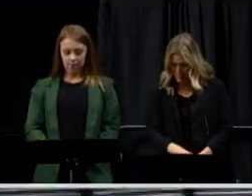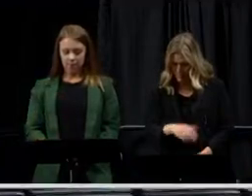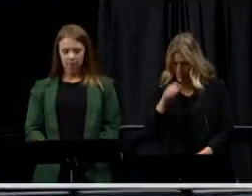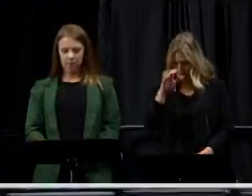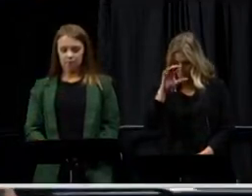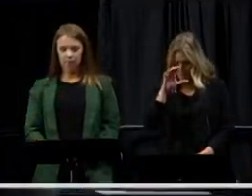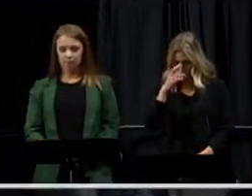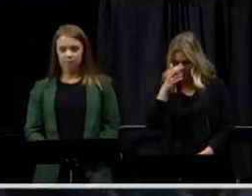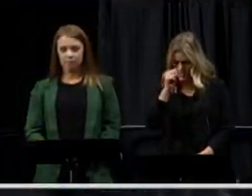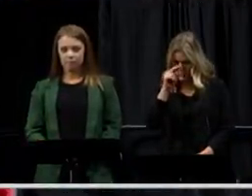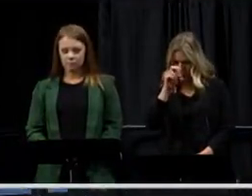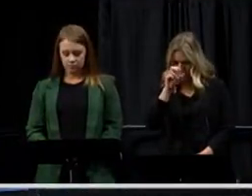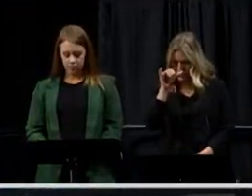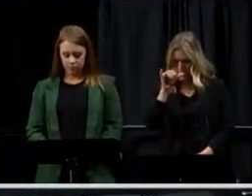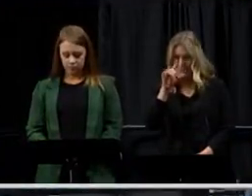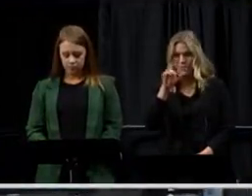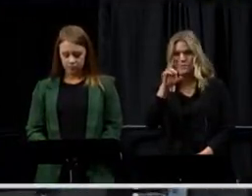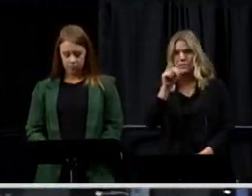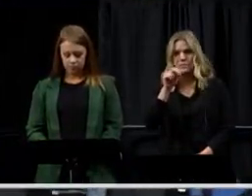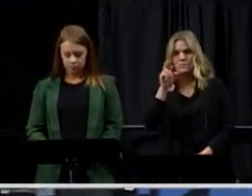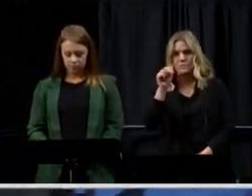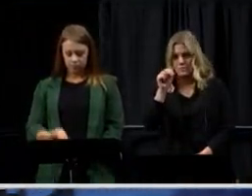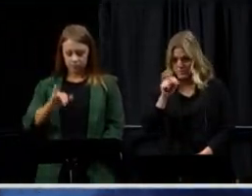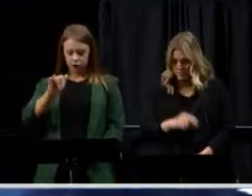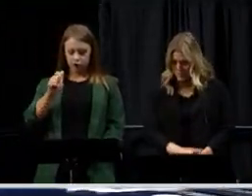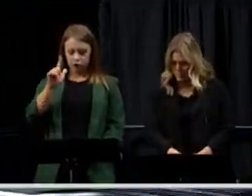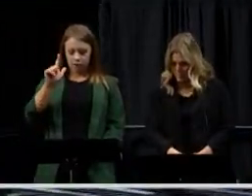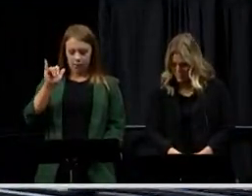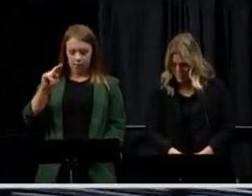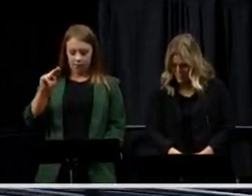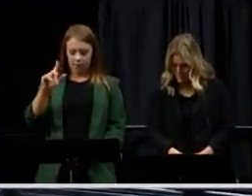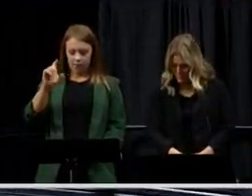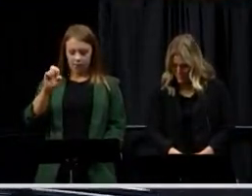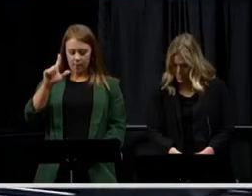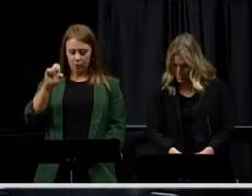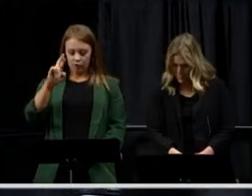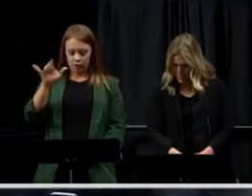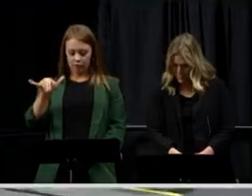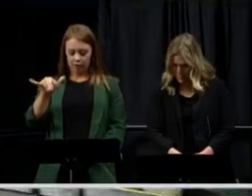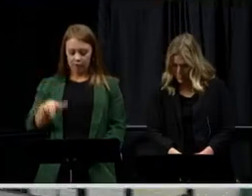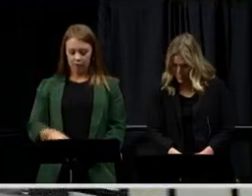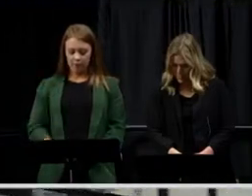Chaney Dalyn Dunn. Jalen Rashawn Ellery.